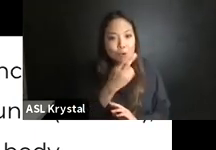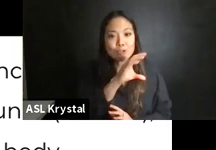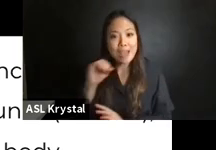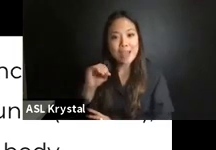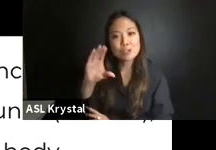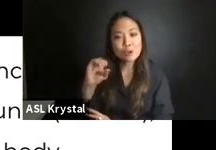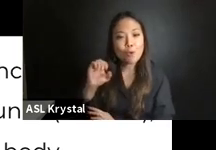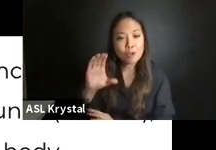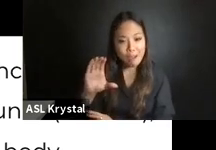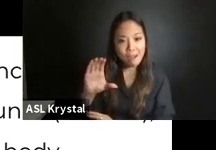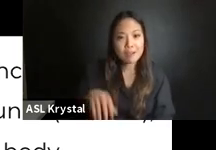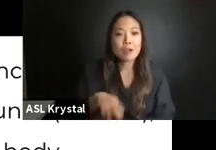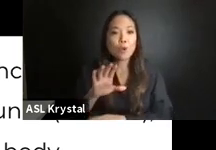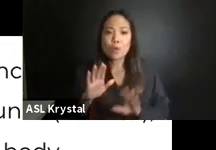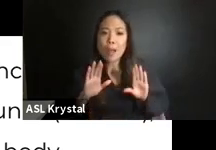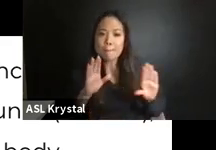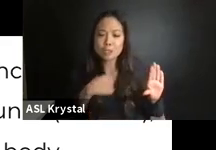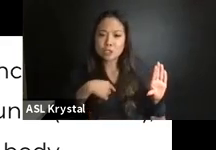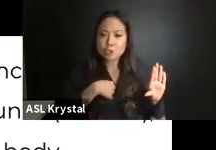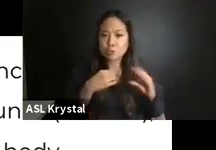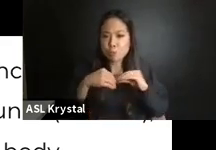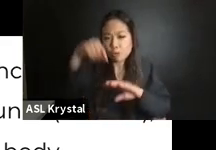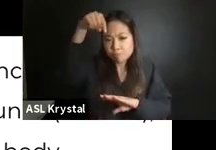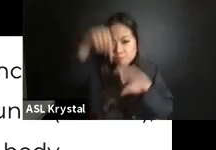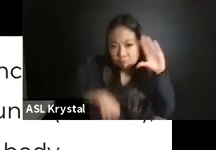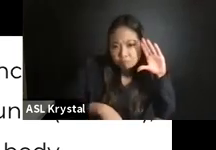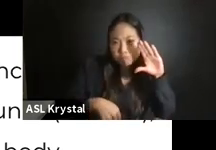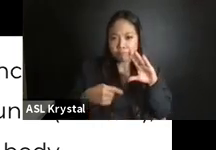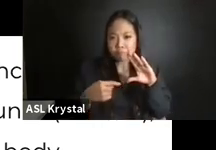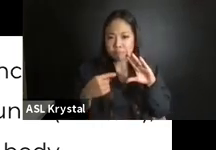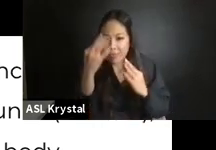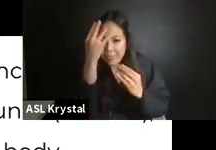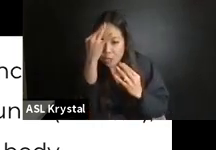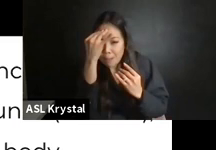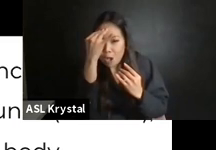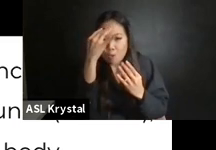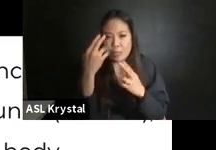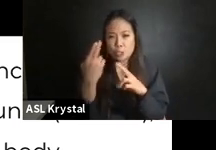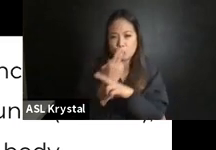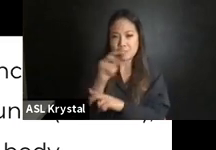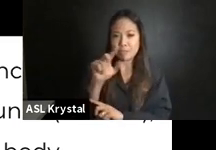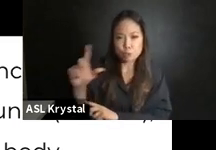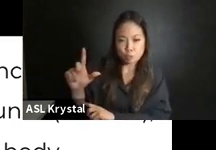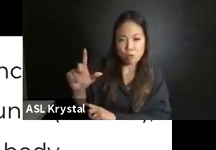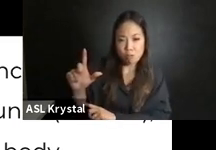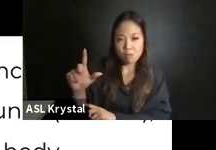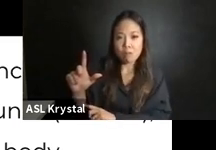deeper level of reflection around the use of the tool which would require more time for us to work together to come to a